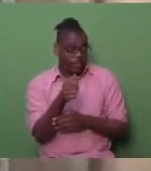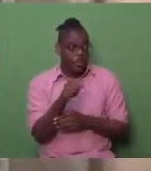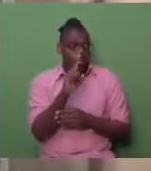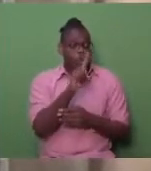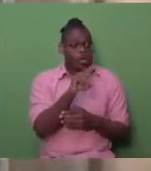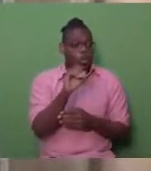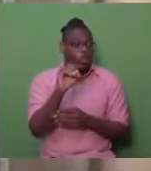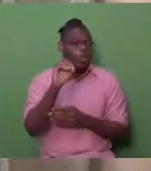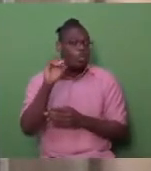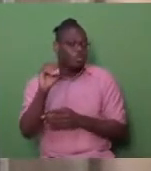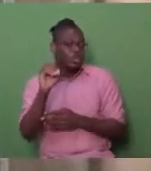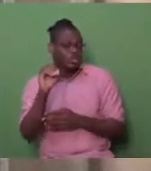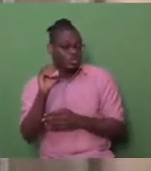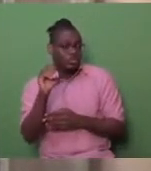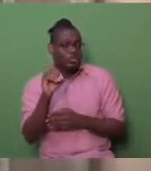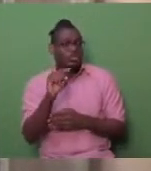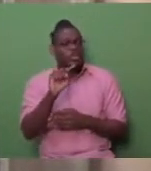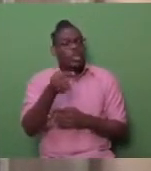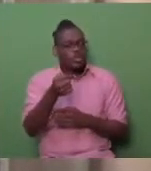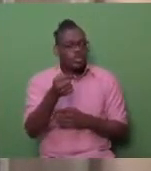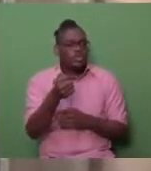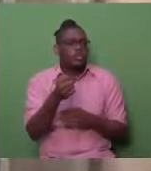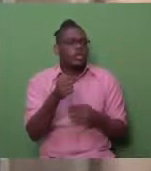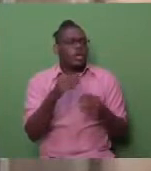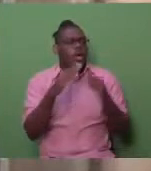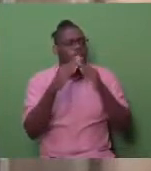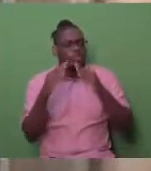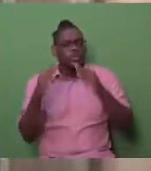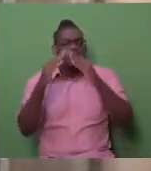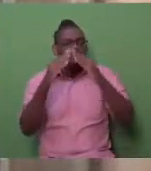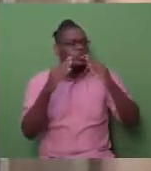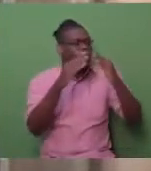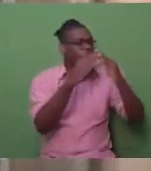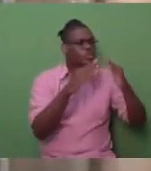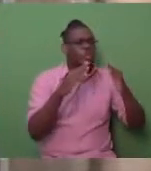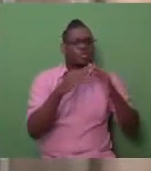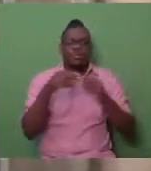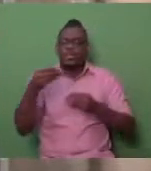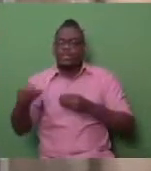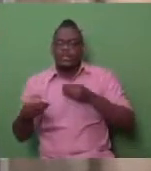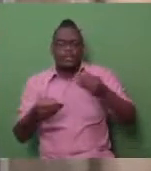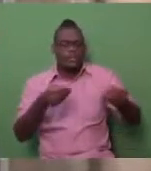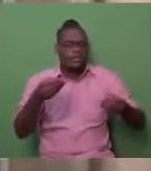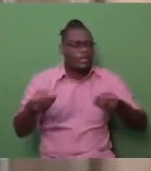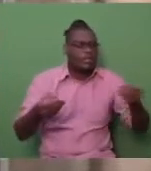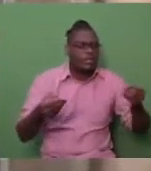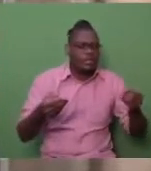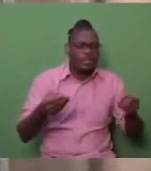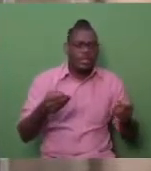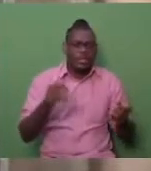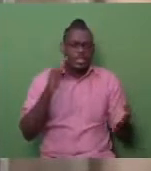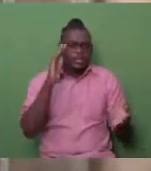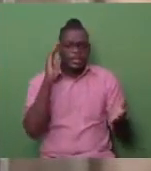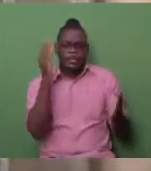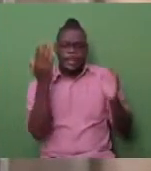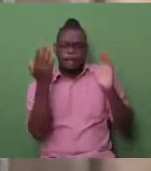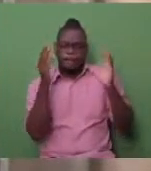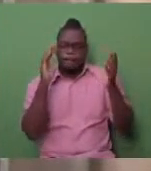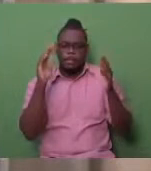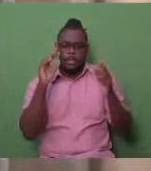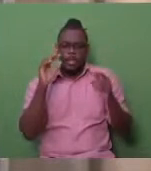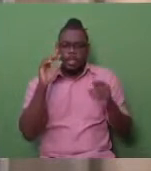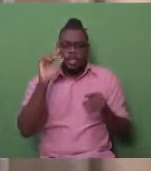as though government has compassion for the poor and downtrodden. In reality, they are giving with one hand and taking with the next